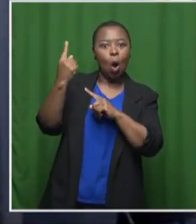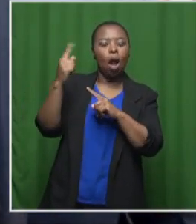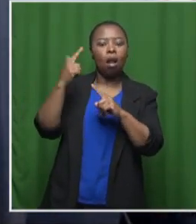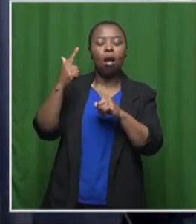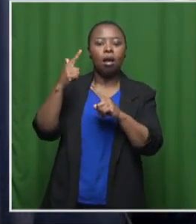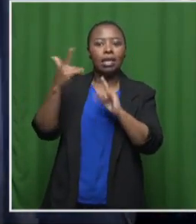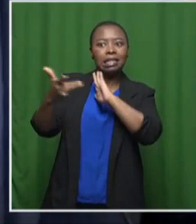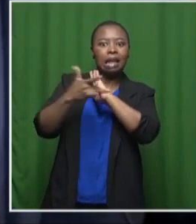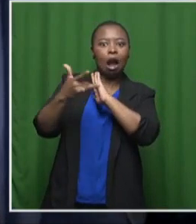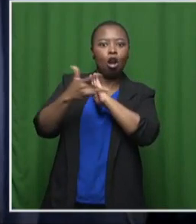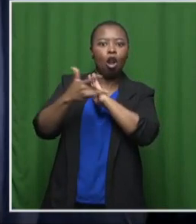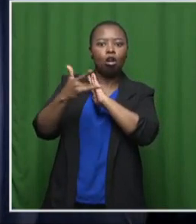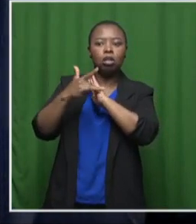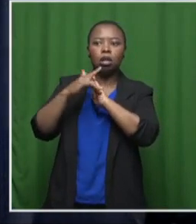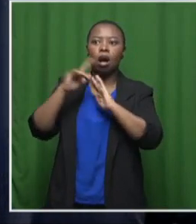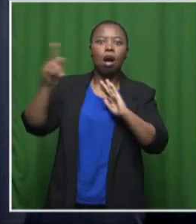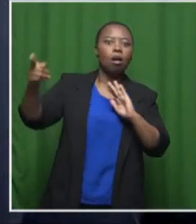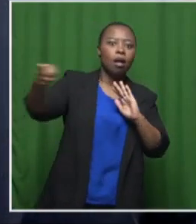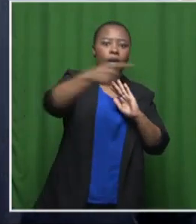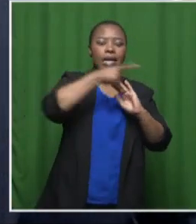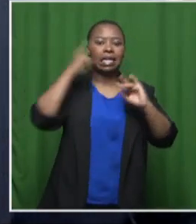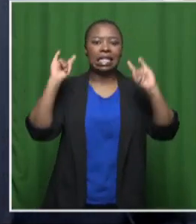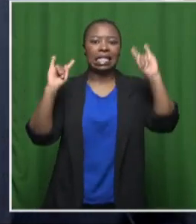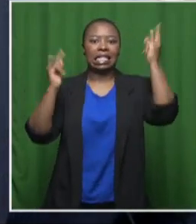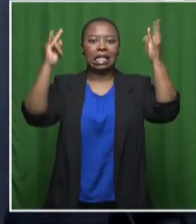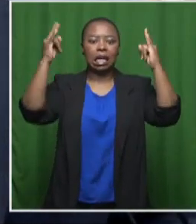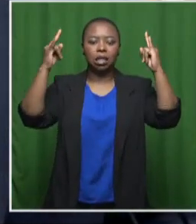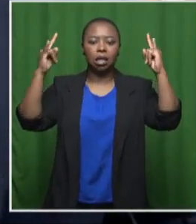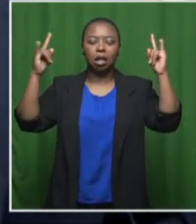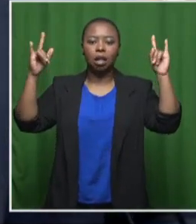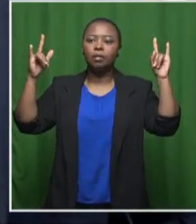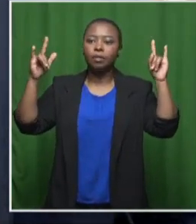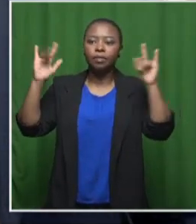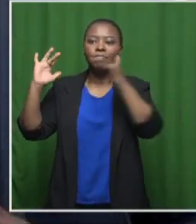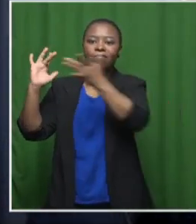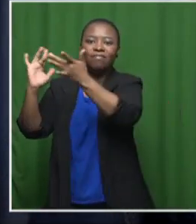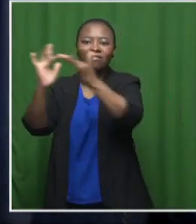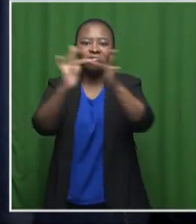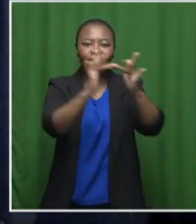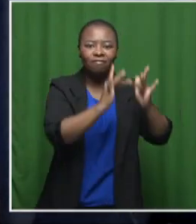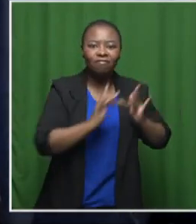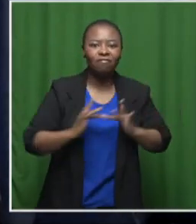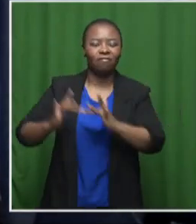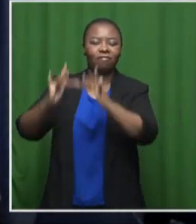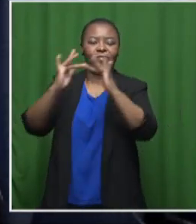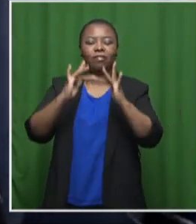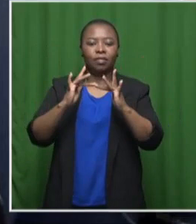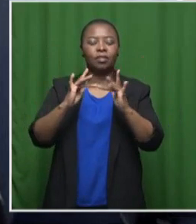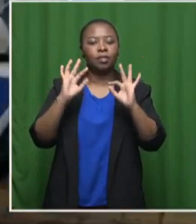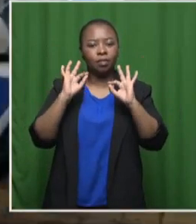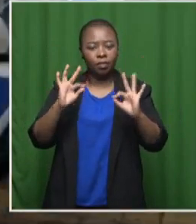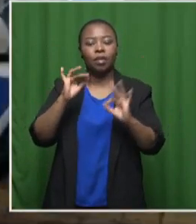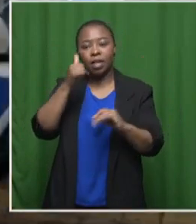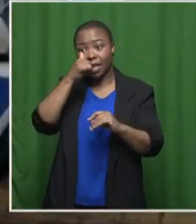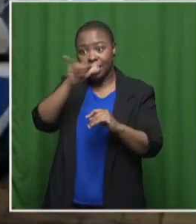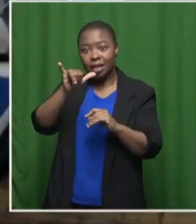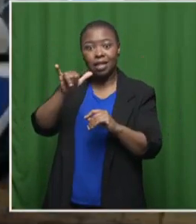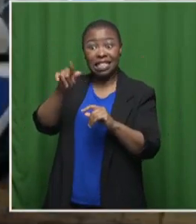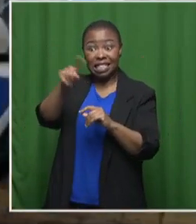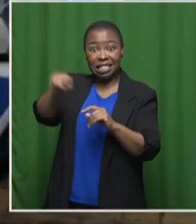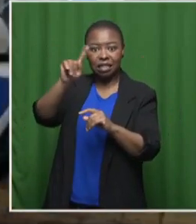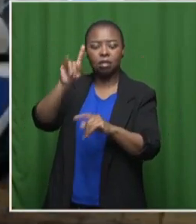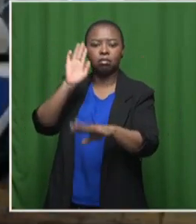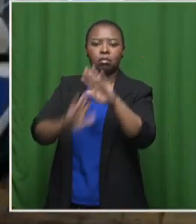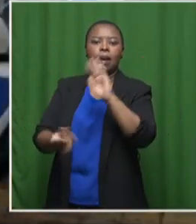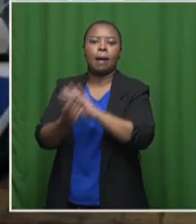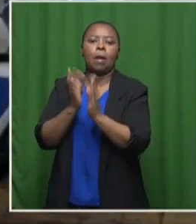of technology around the city that really starts to clamp down on the ability of criminals to act with impunity. The